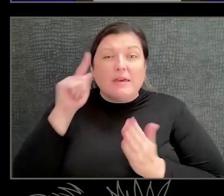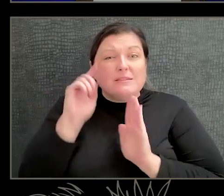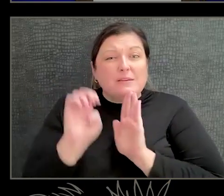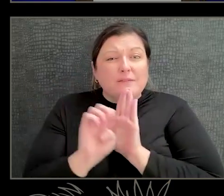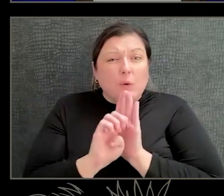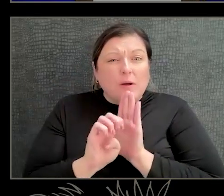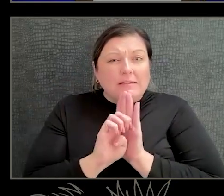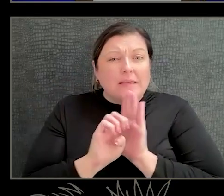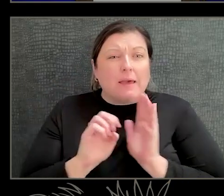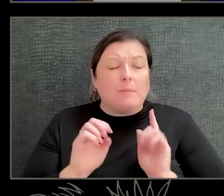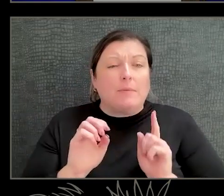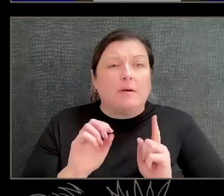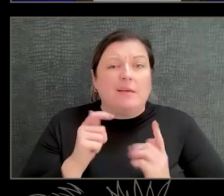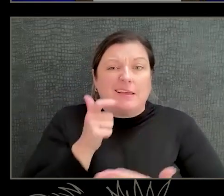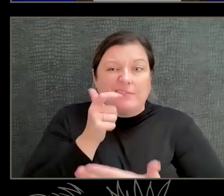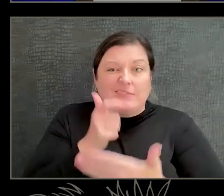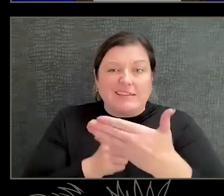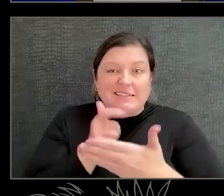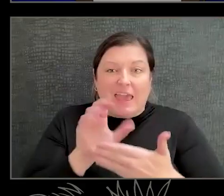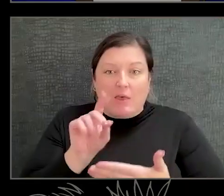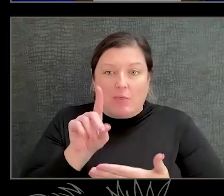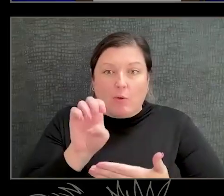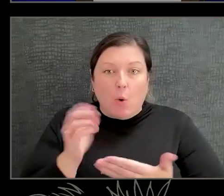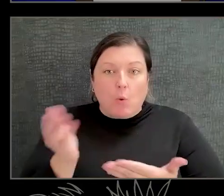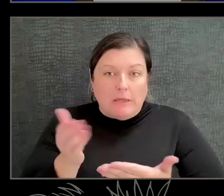scan this code here,